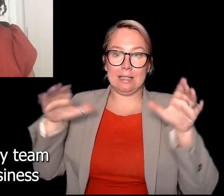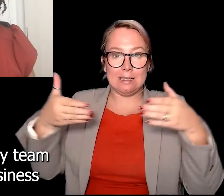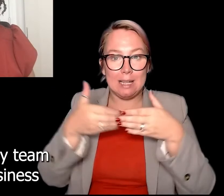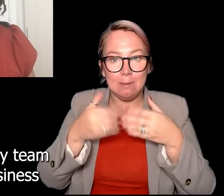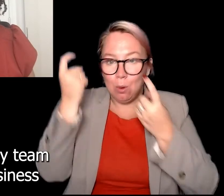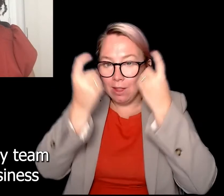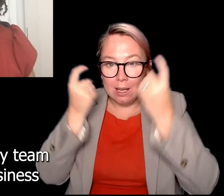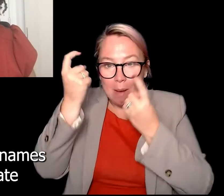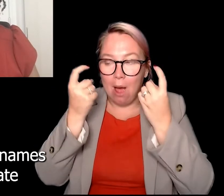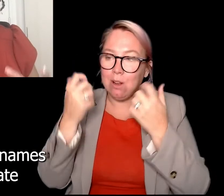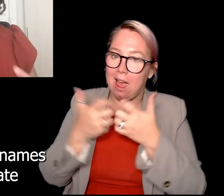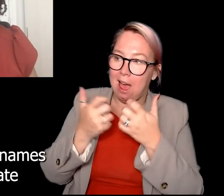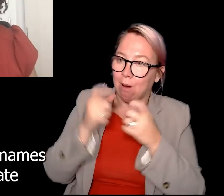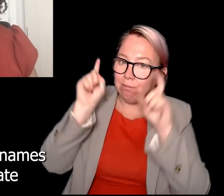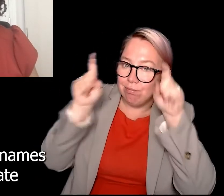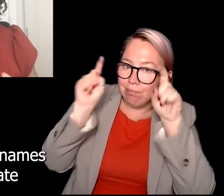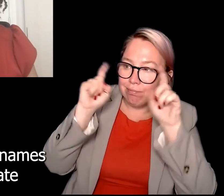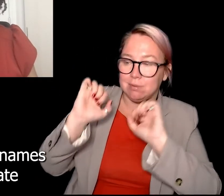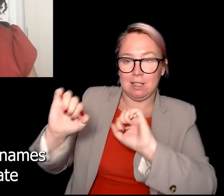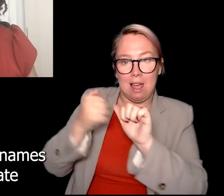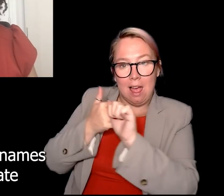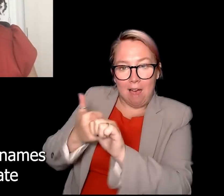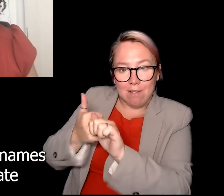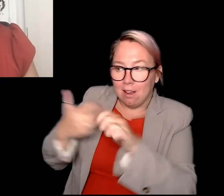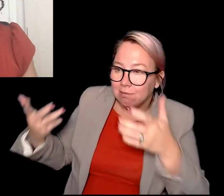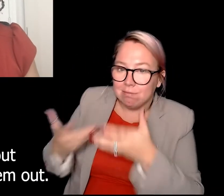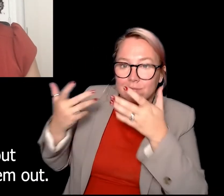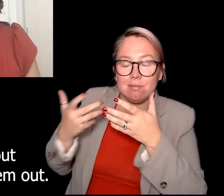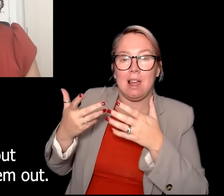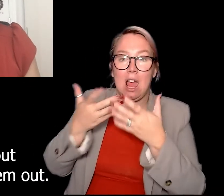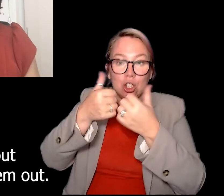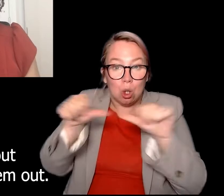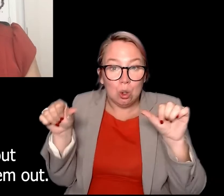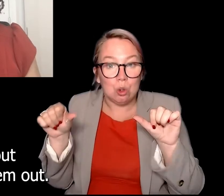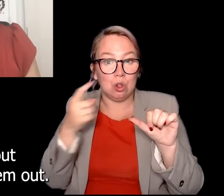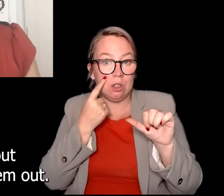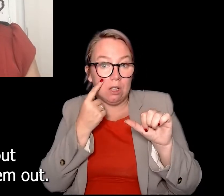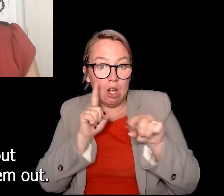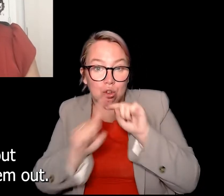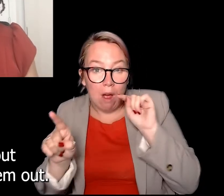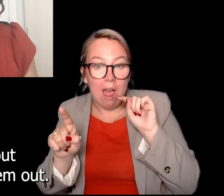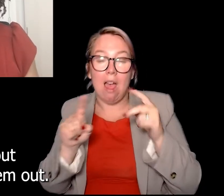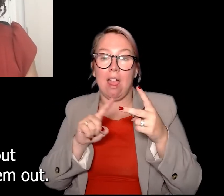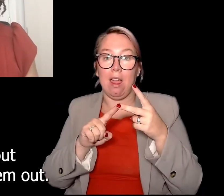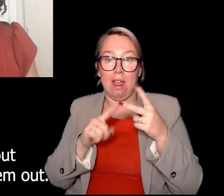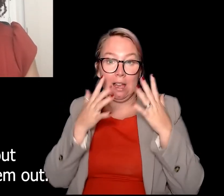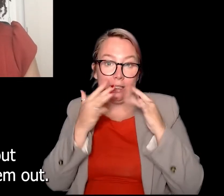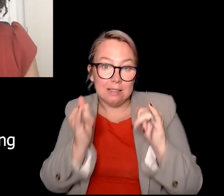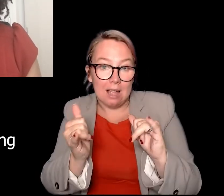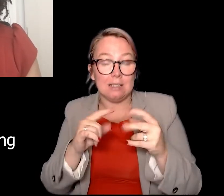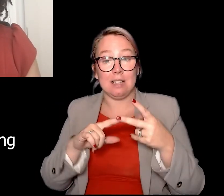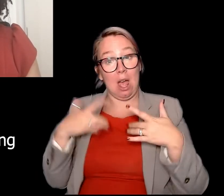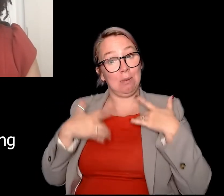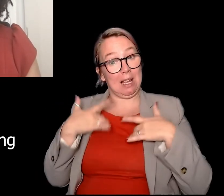team together around those business goals, around those user needs, really be an advocate and get the solutions out there, test them, try them